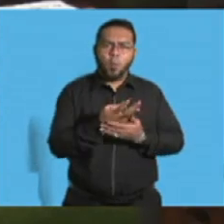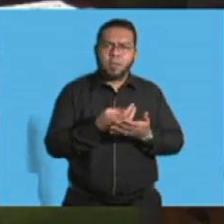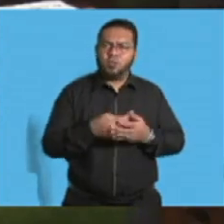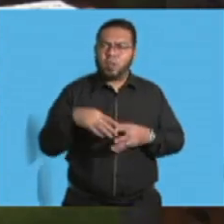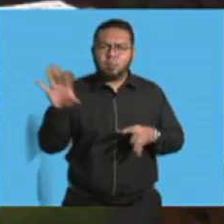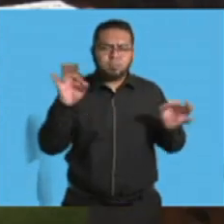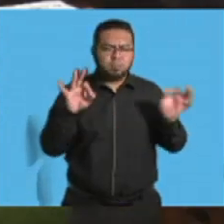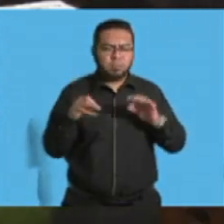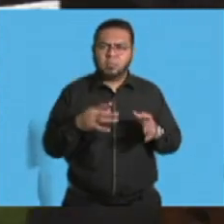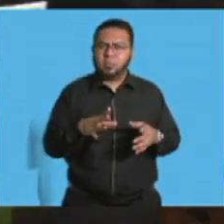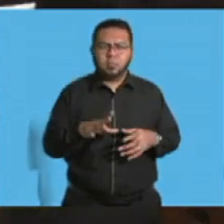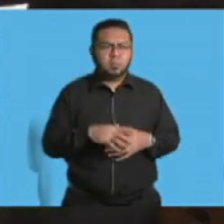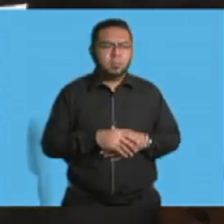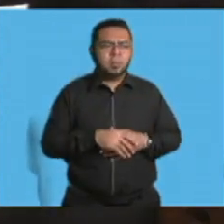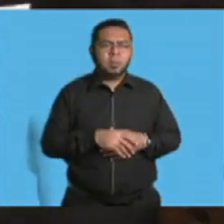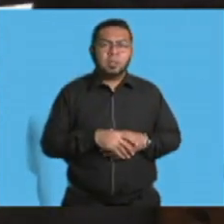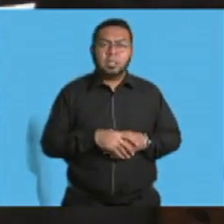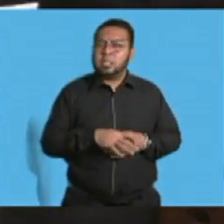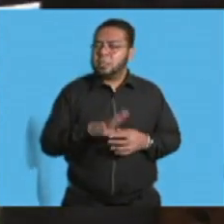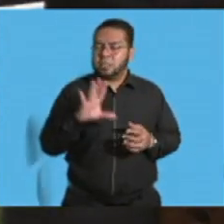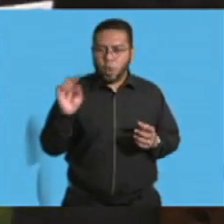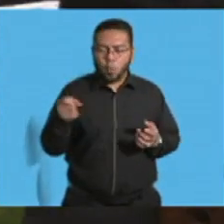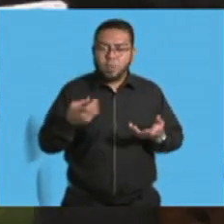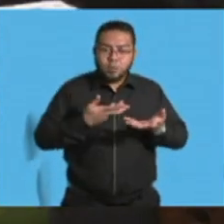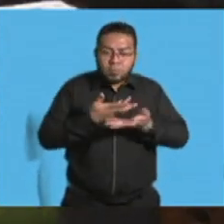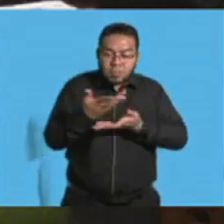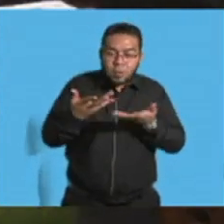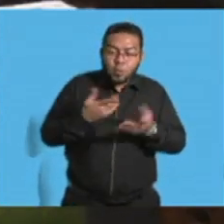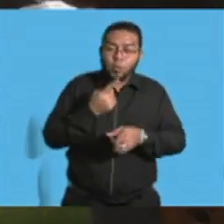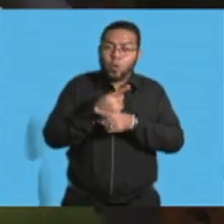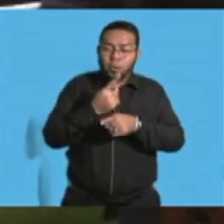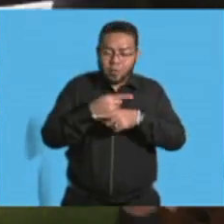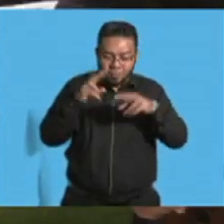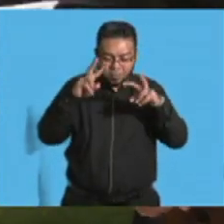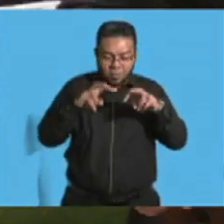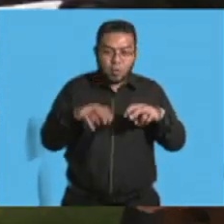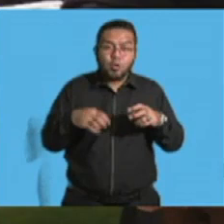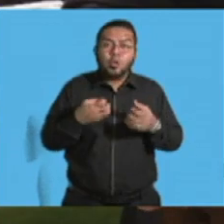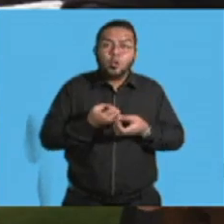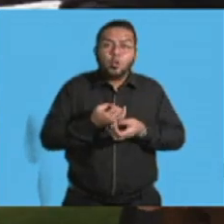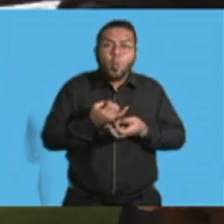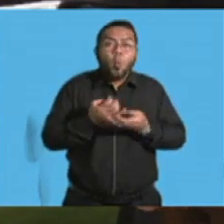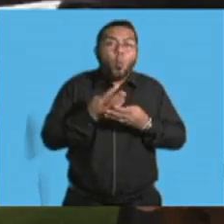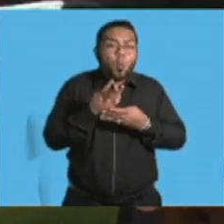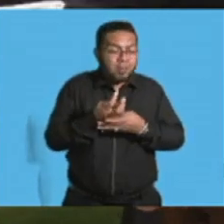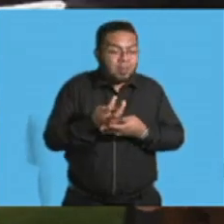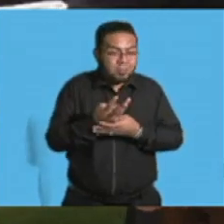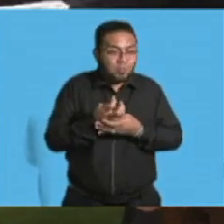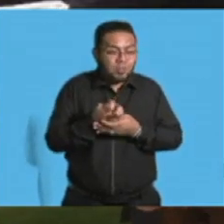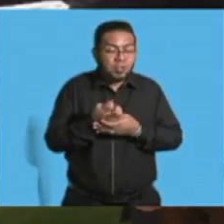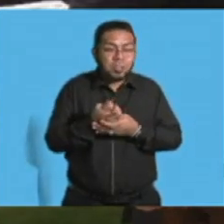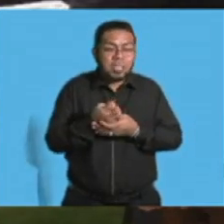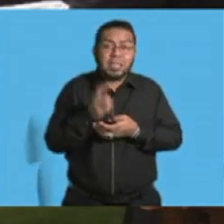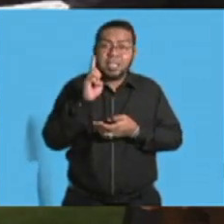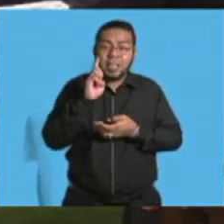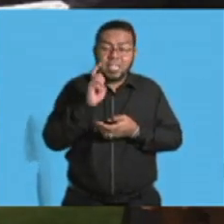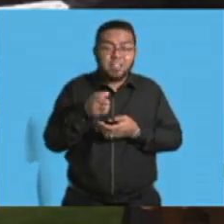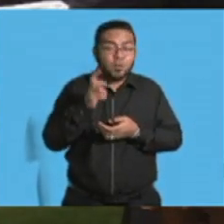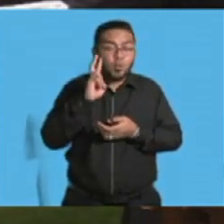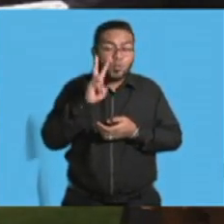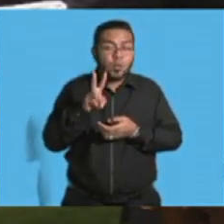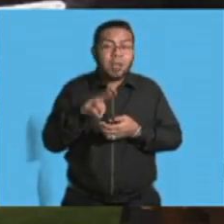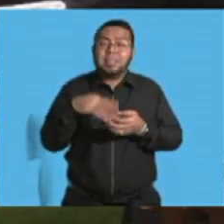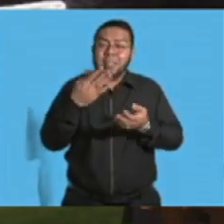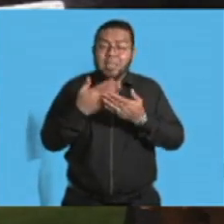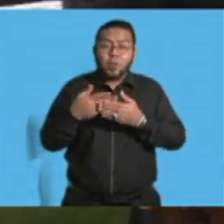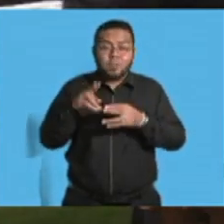has very eloquently spoken about that. He's spoken about the consultant who talked and looked at the social wages. And in fact, if you look at recent studies on